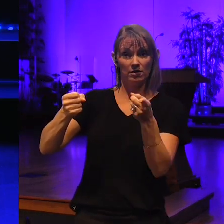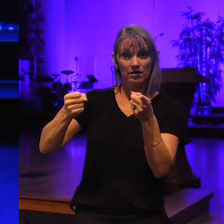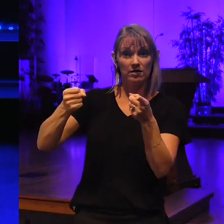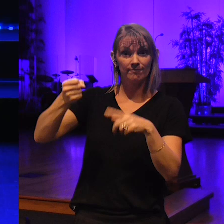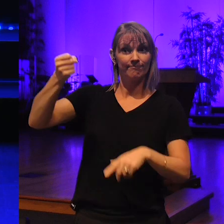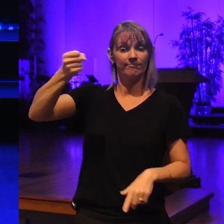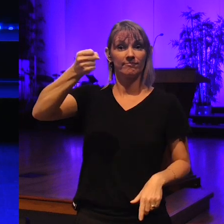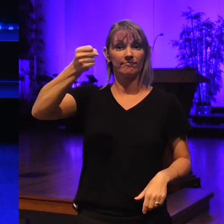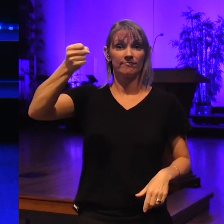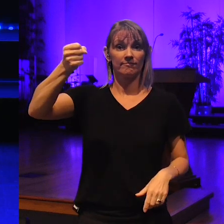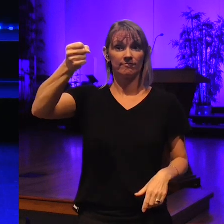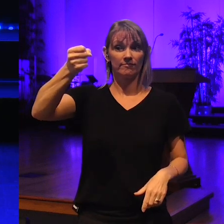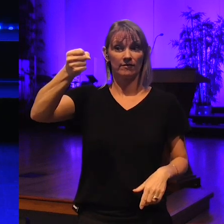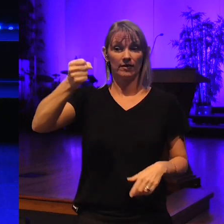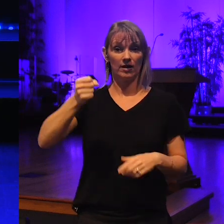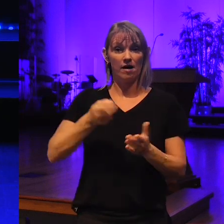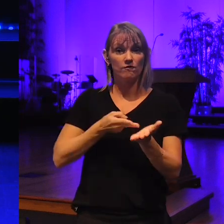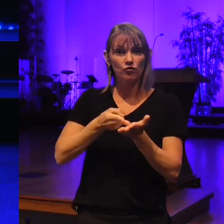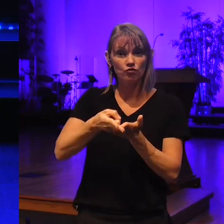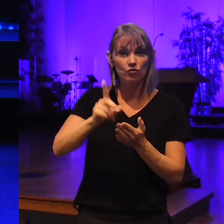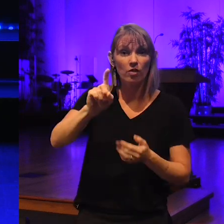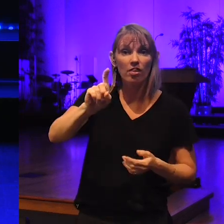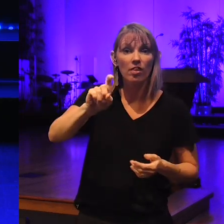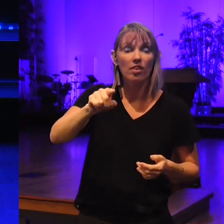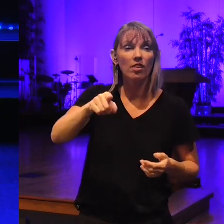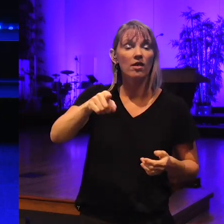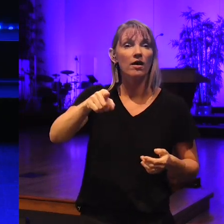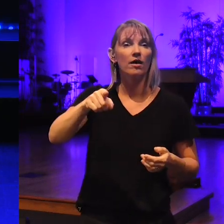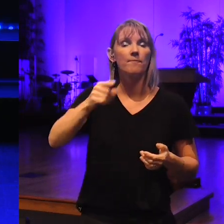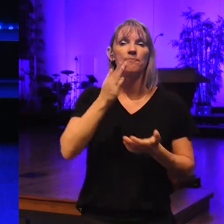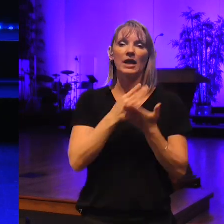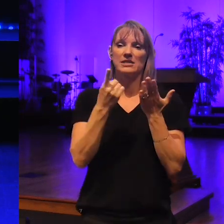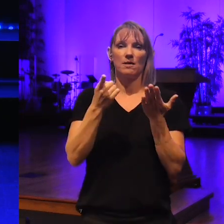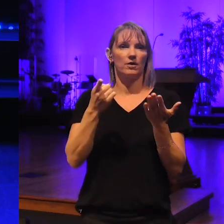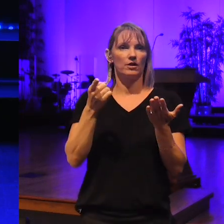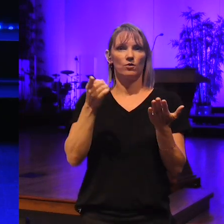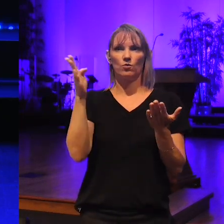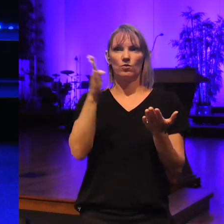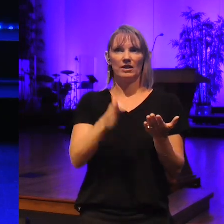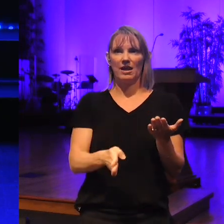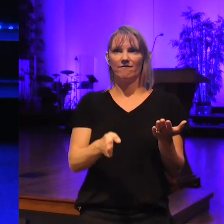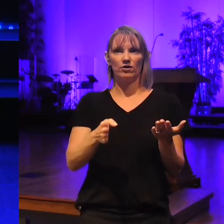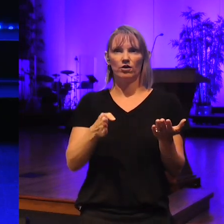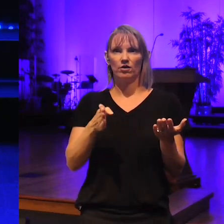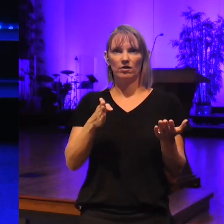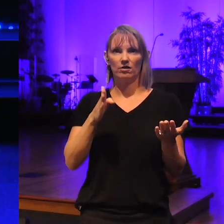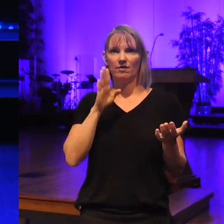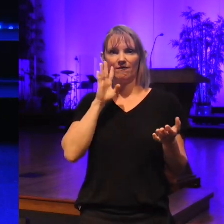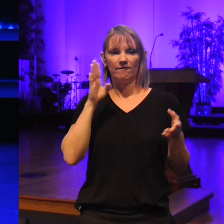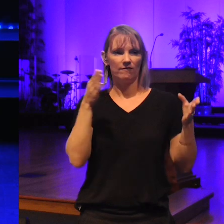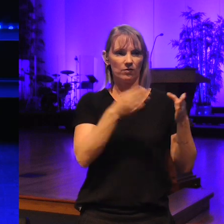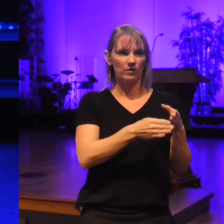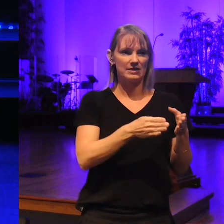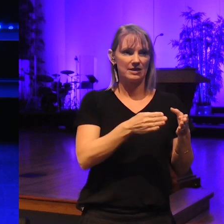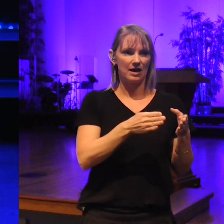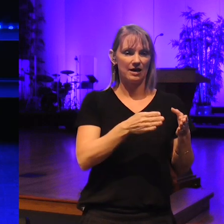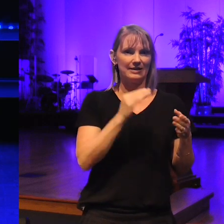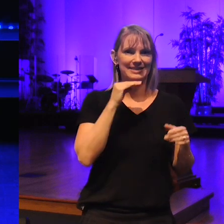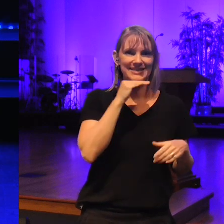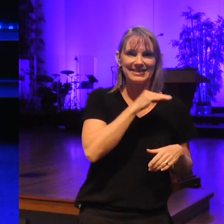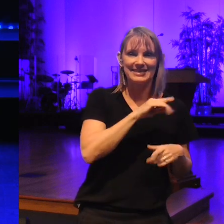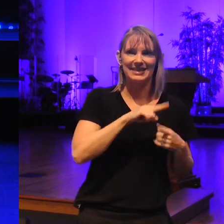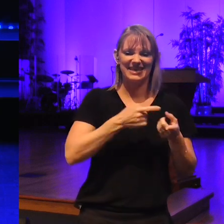A torchbearer of truth? Someone who never resorts to deceit and